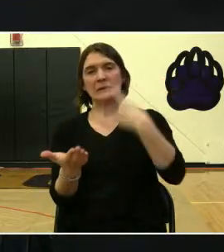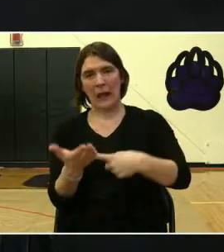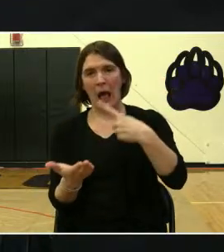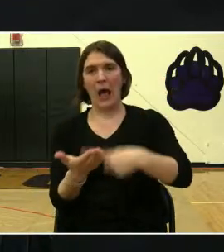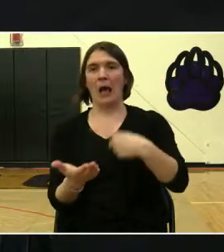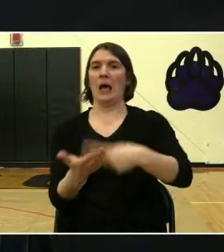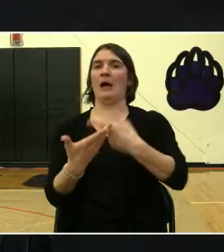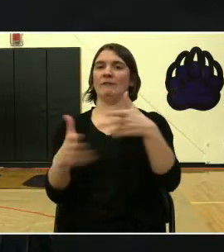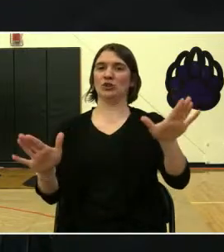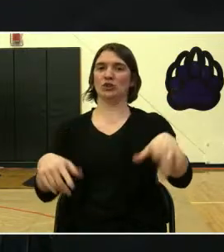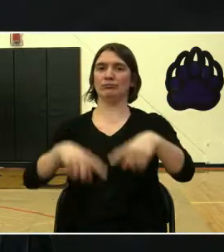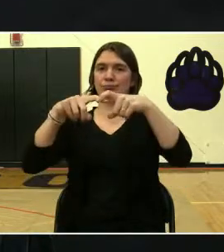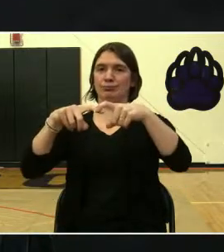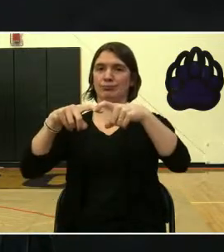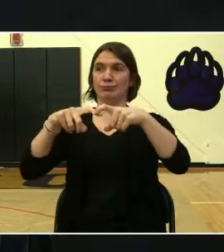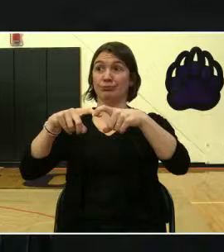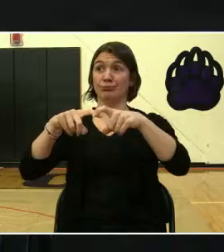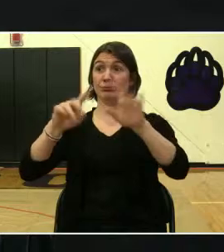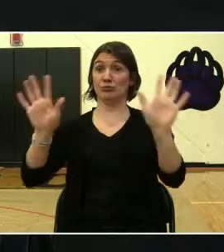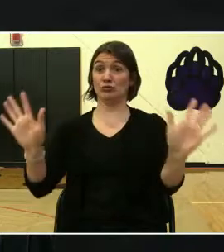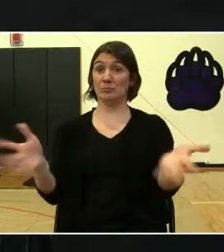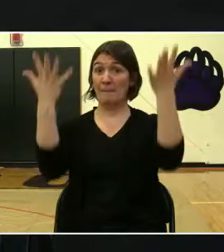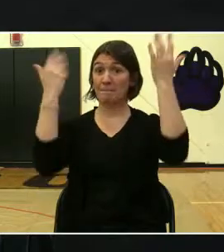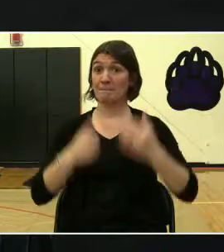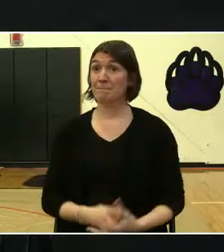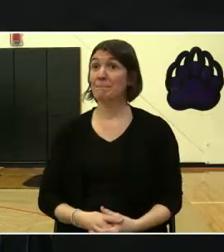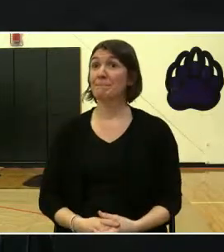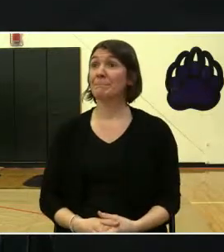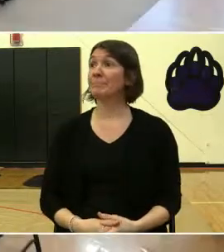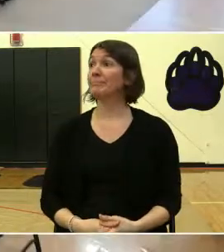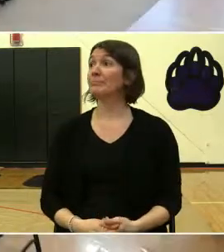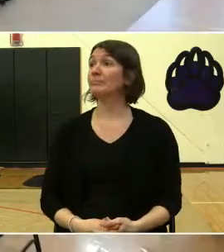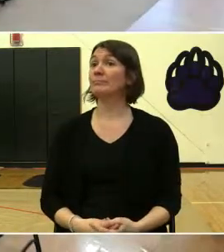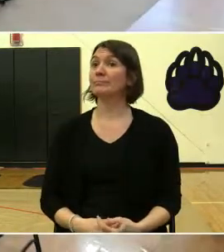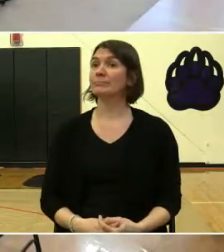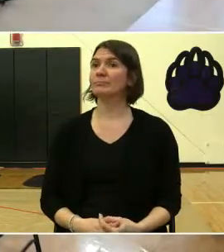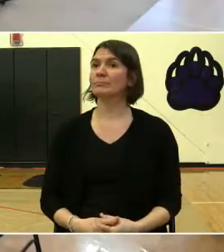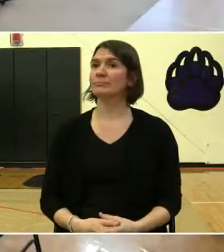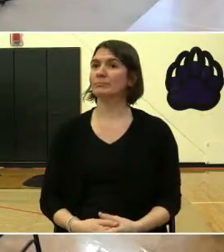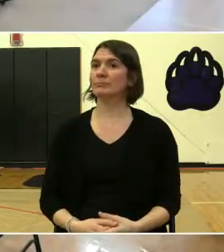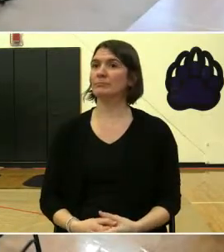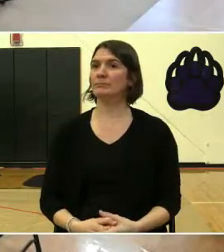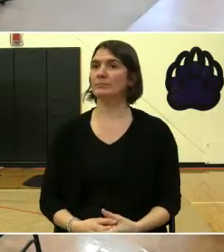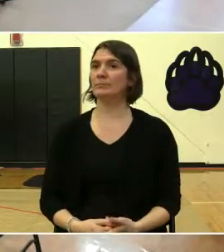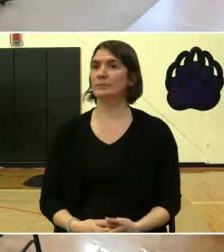debate on the Carville amendment to article 12 please rise and say I